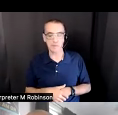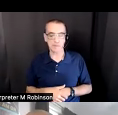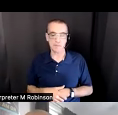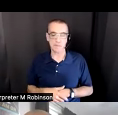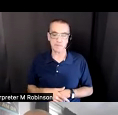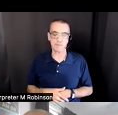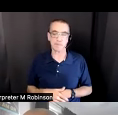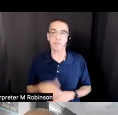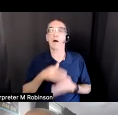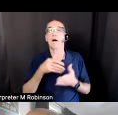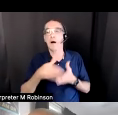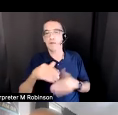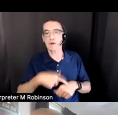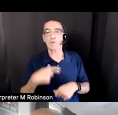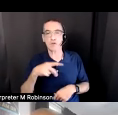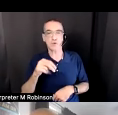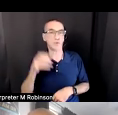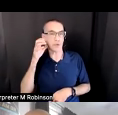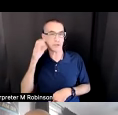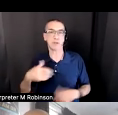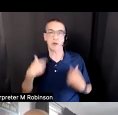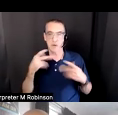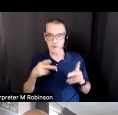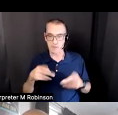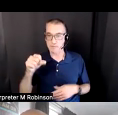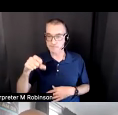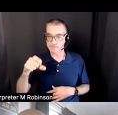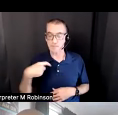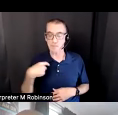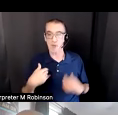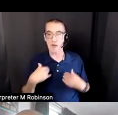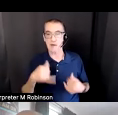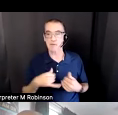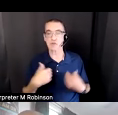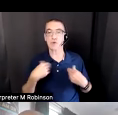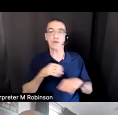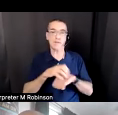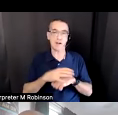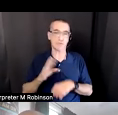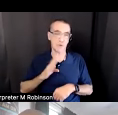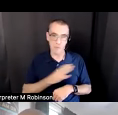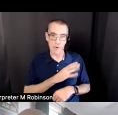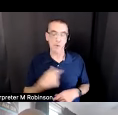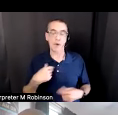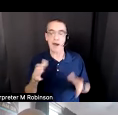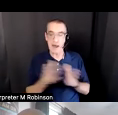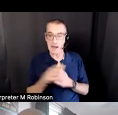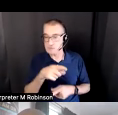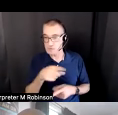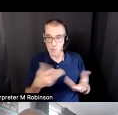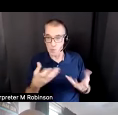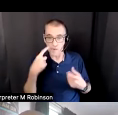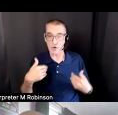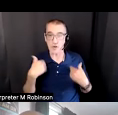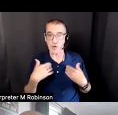know, oftentimes we do listen to young people. We have those youth advisory boards. We ask them what they want for the youth from